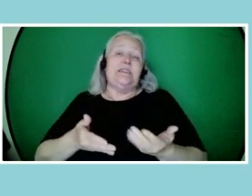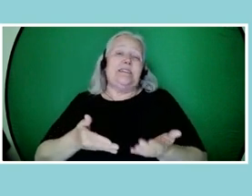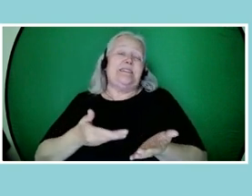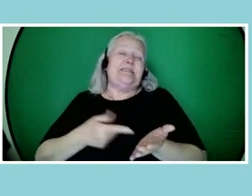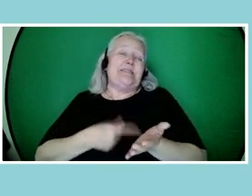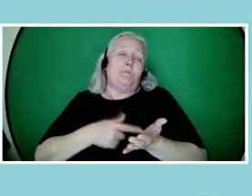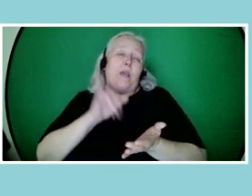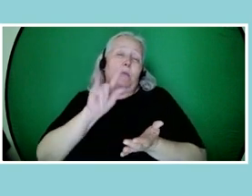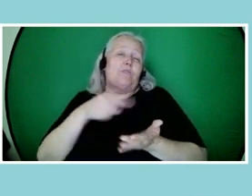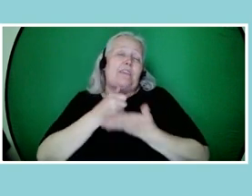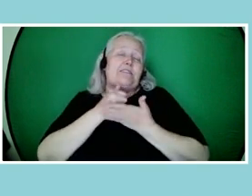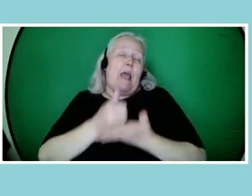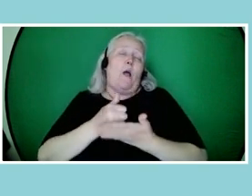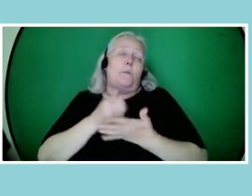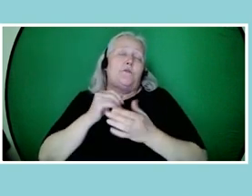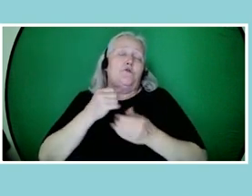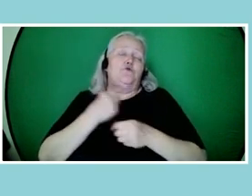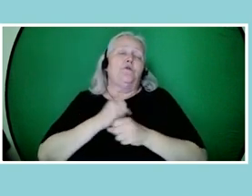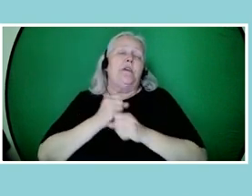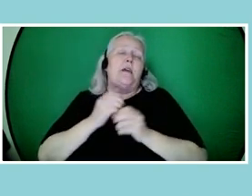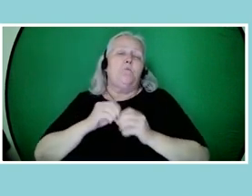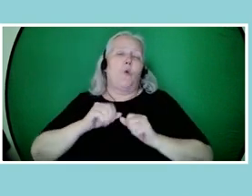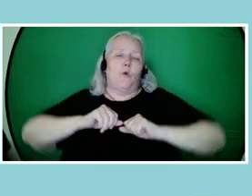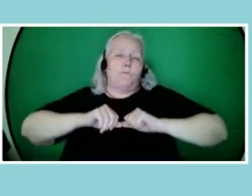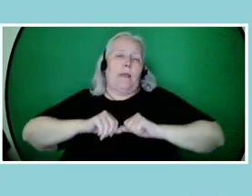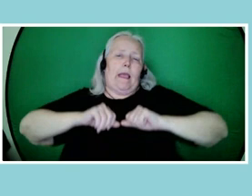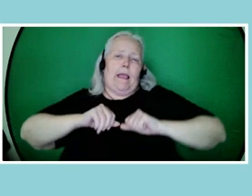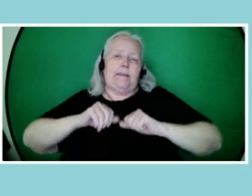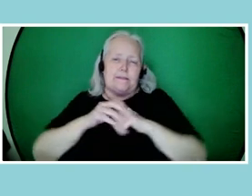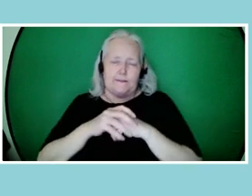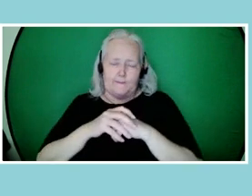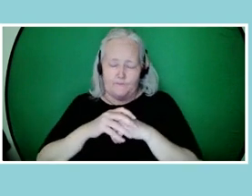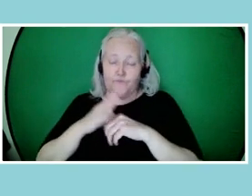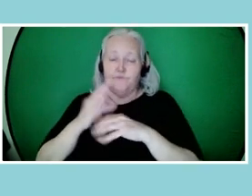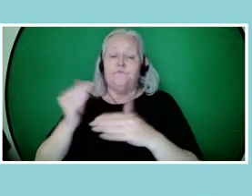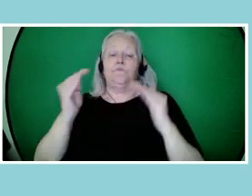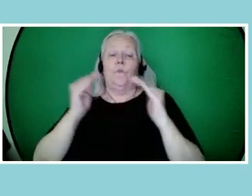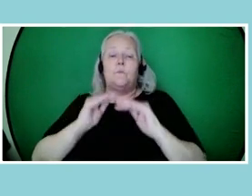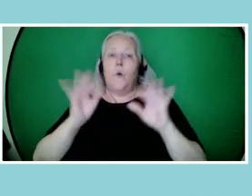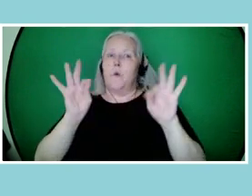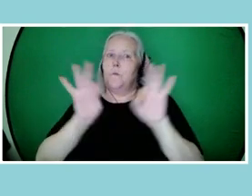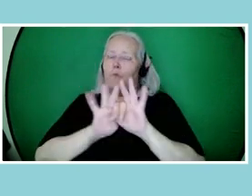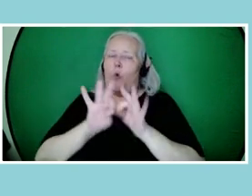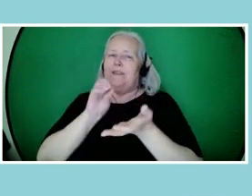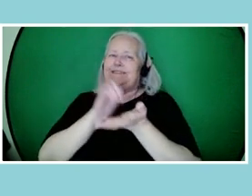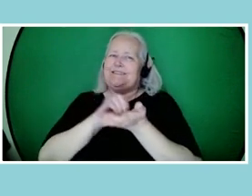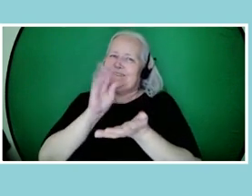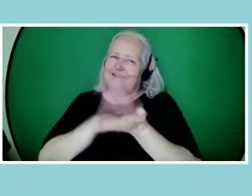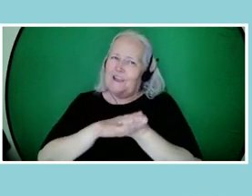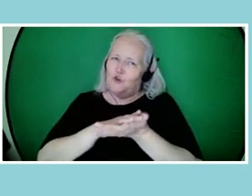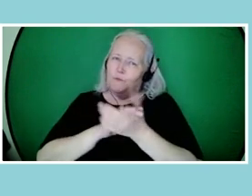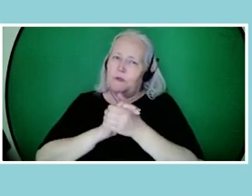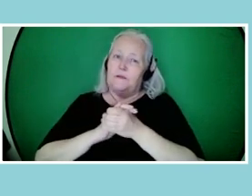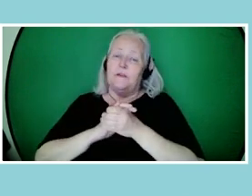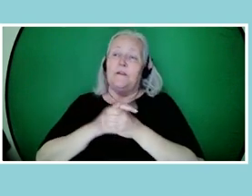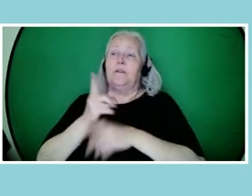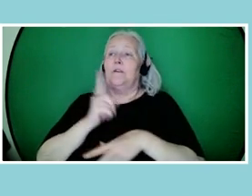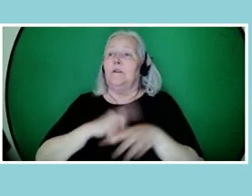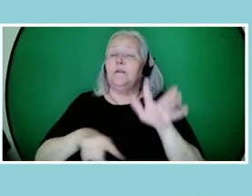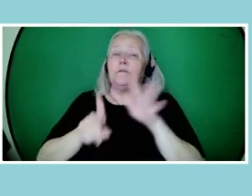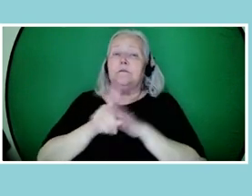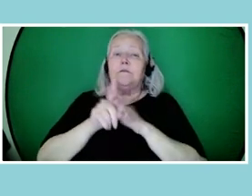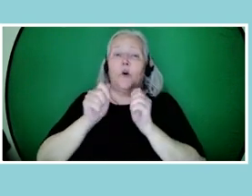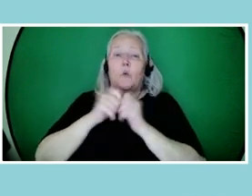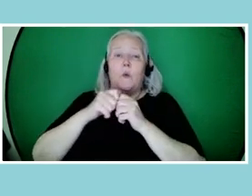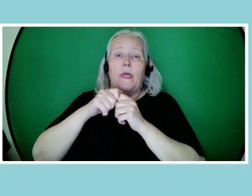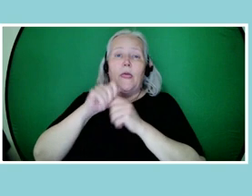then always, when possible, document, right? Know that showing up and having your camera in